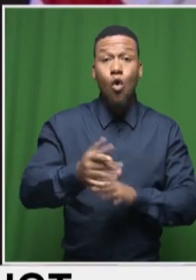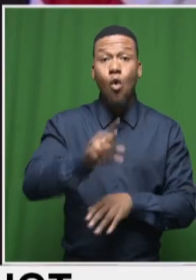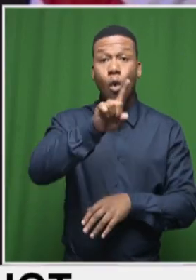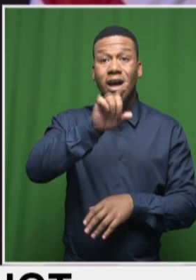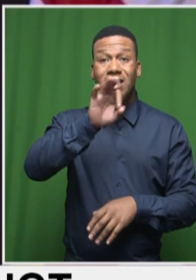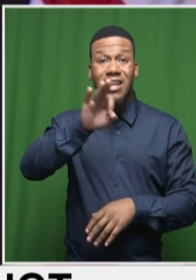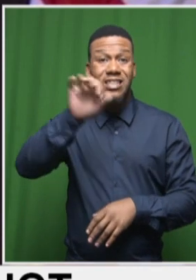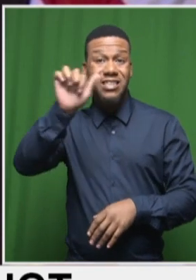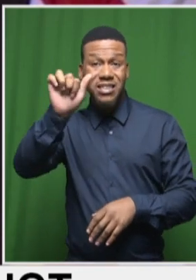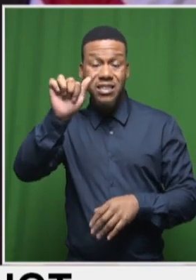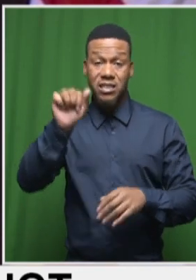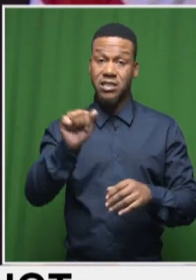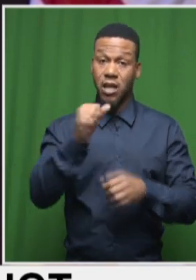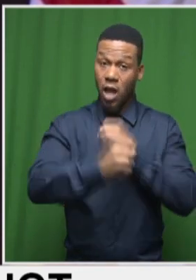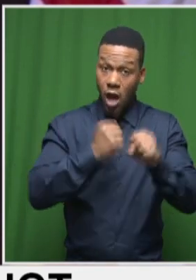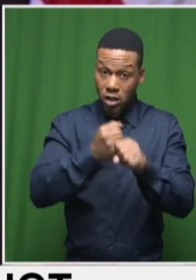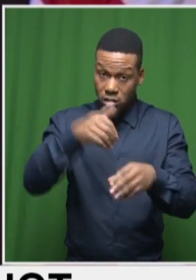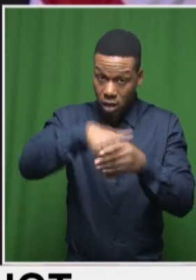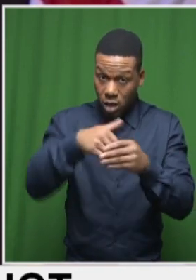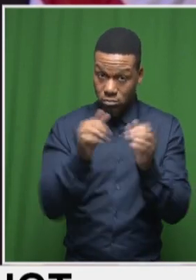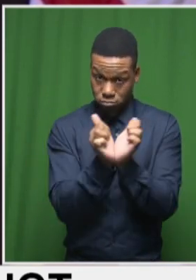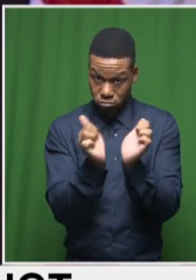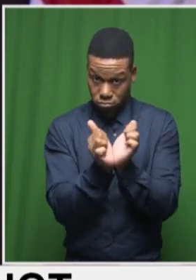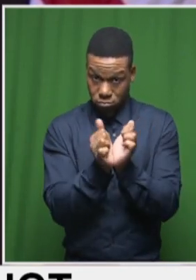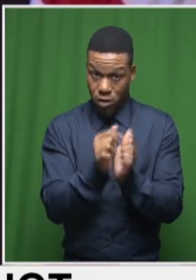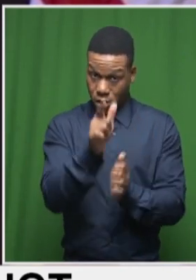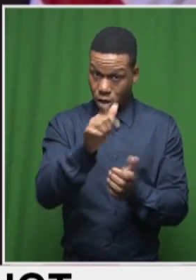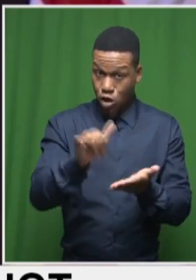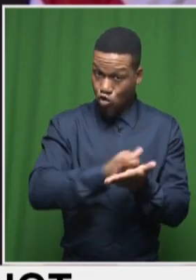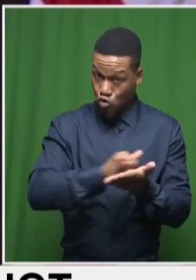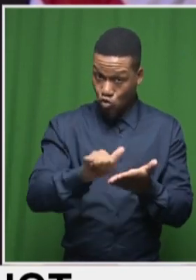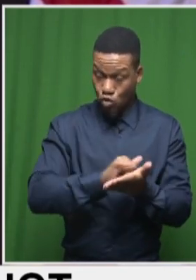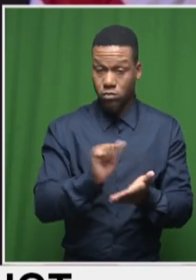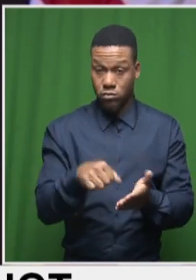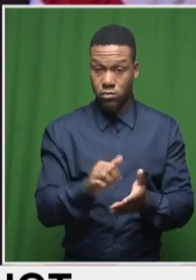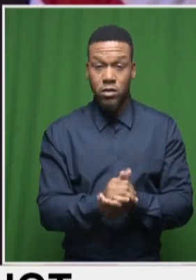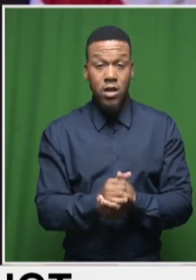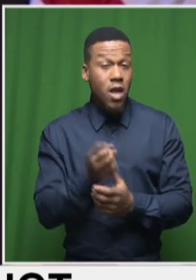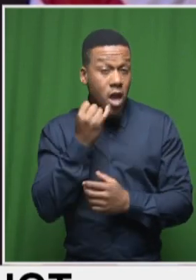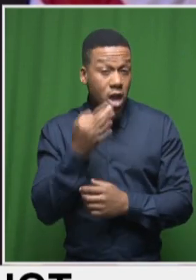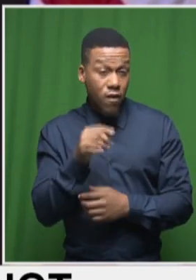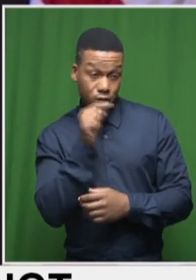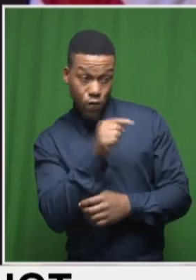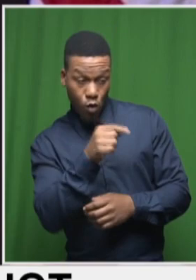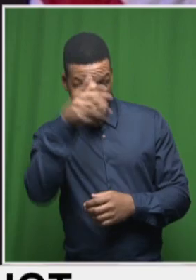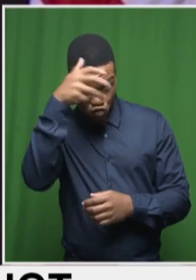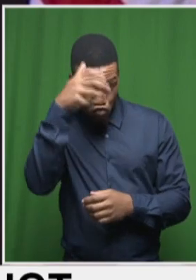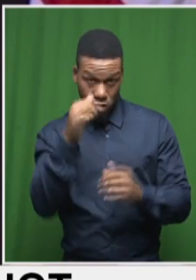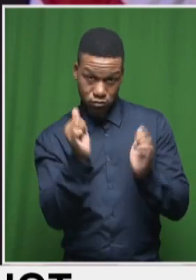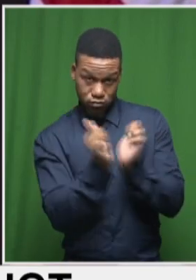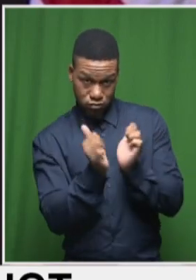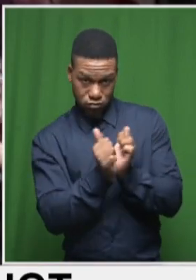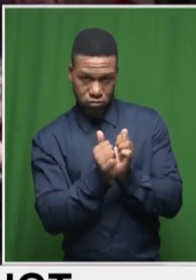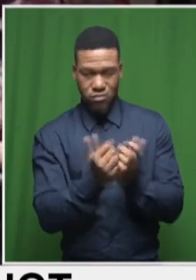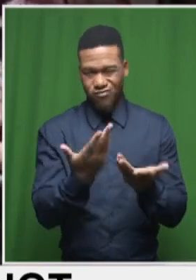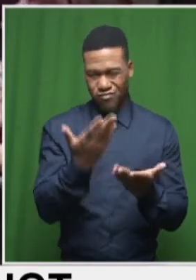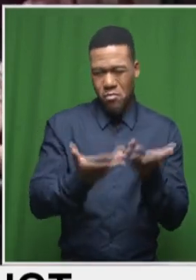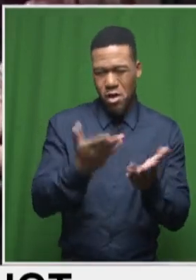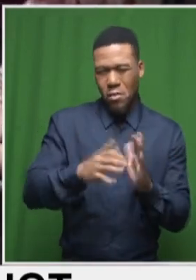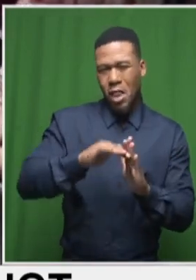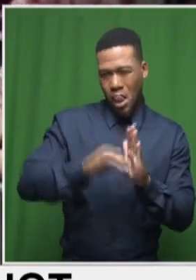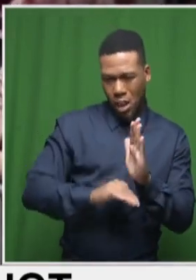under New York law, but an actual prison sentence, if Trump were convicted, would almost certainly be far less than that.